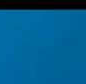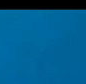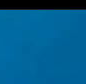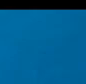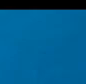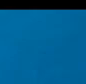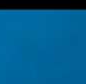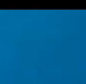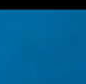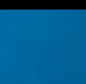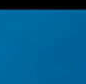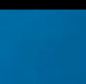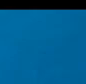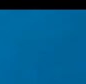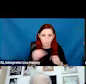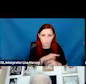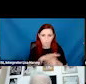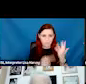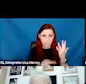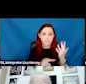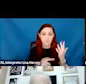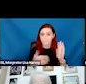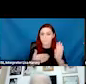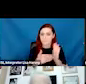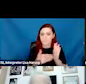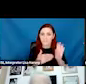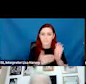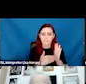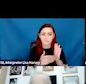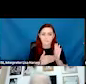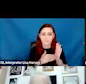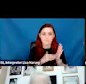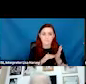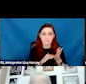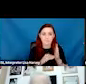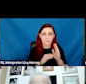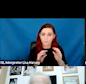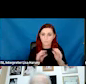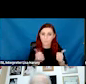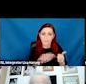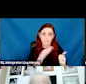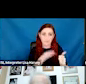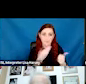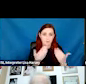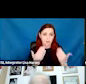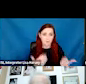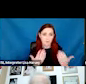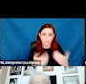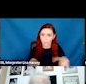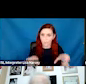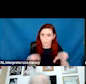So thank you, Minister. Yeah, it just gives me great pleasure to close